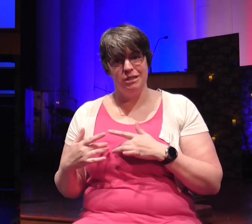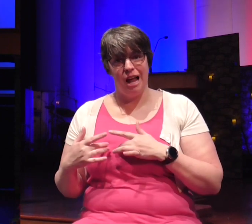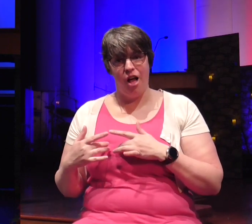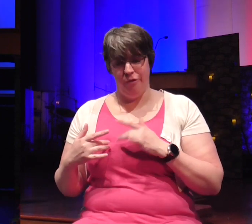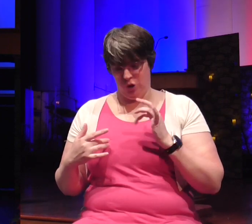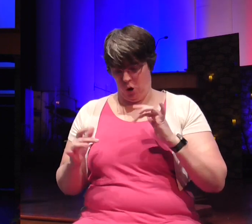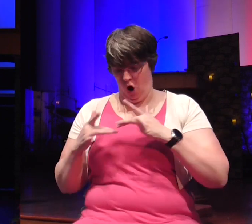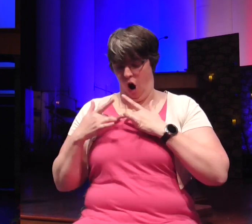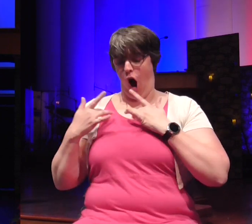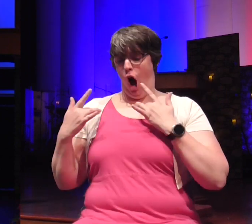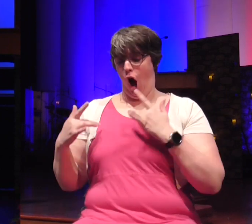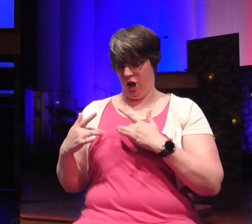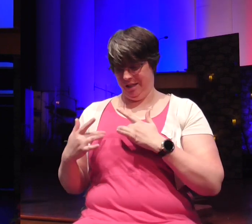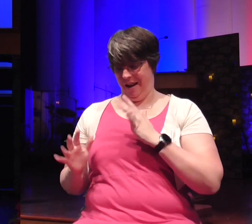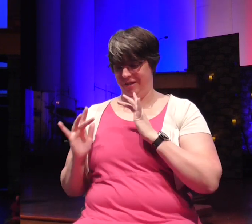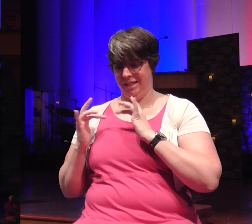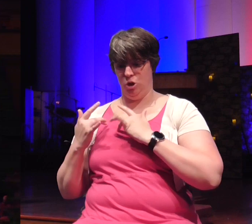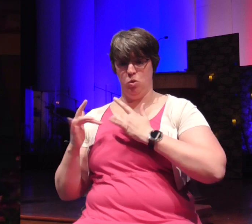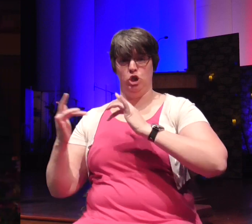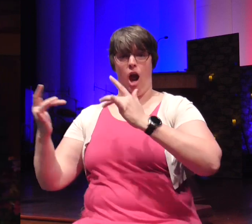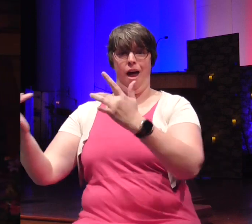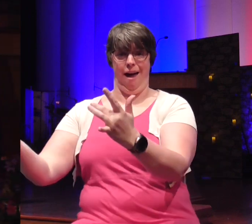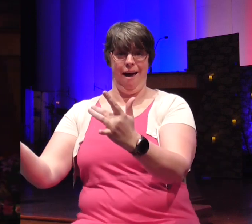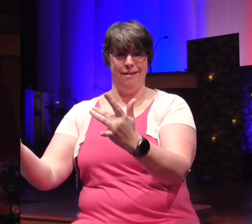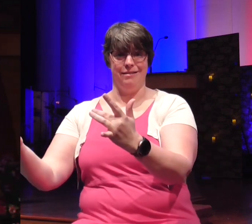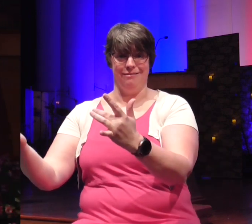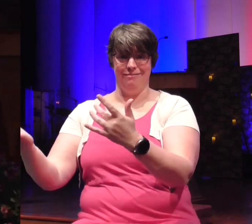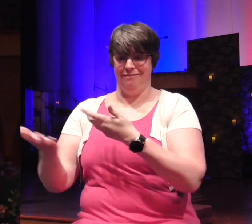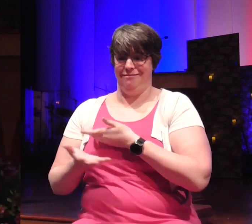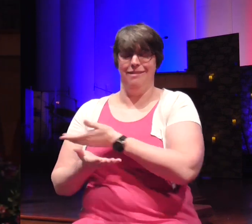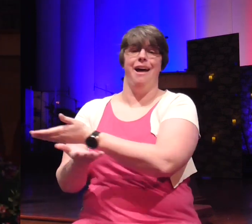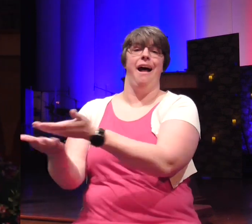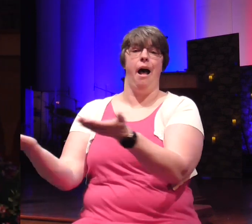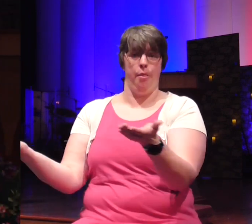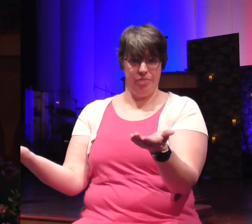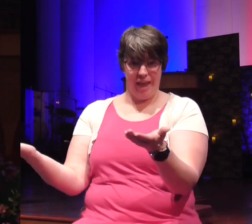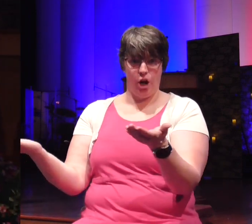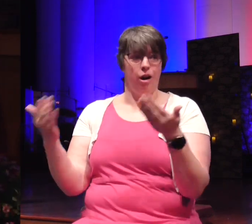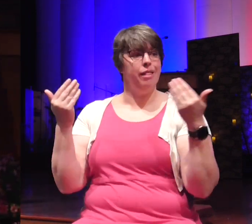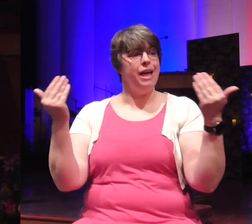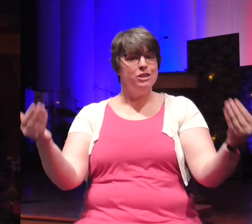step into what you're designed to be, and let's join